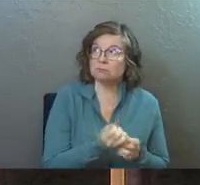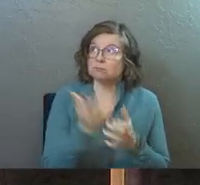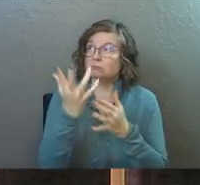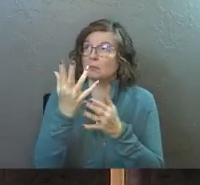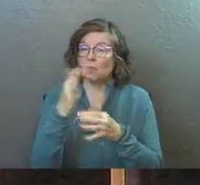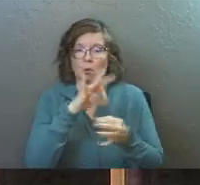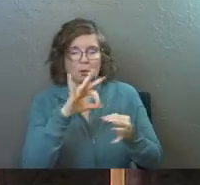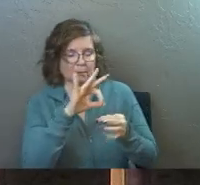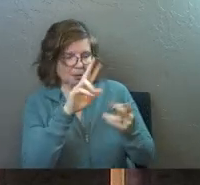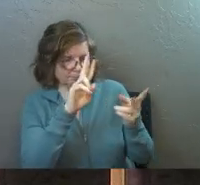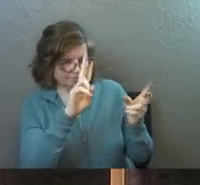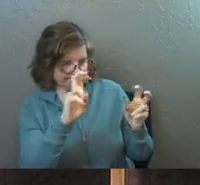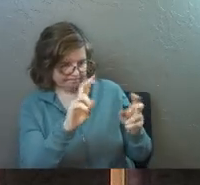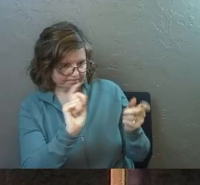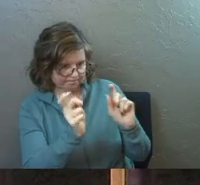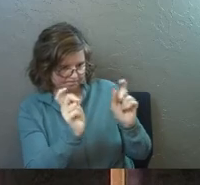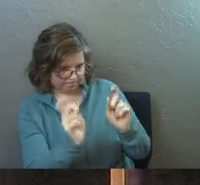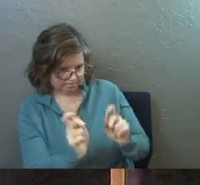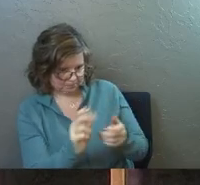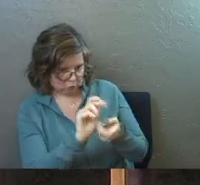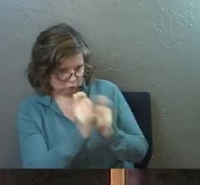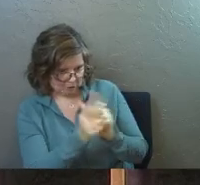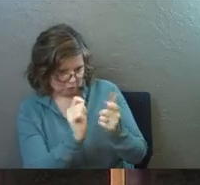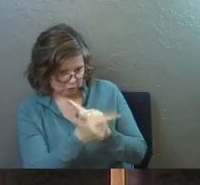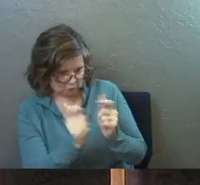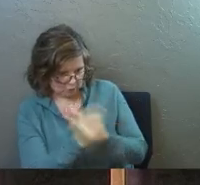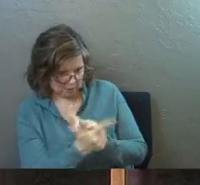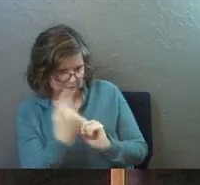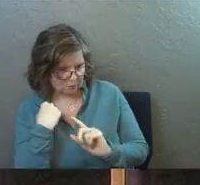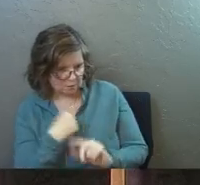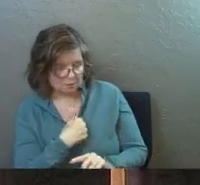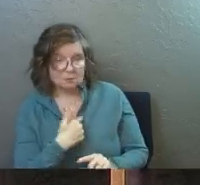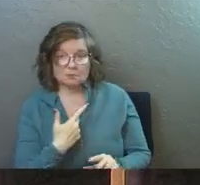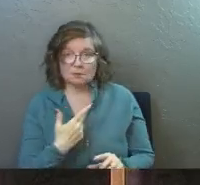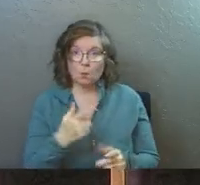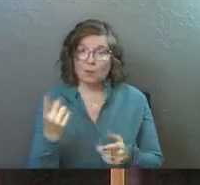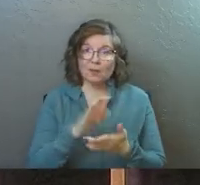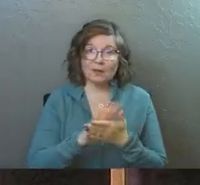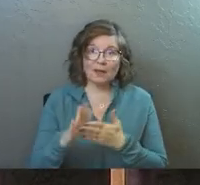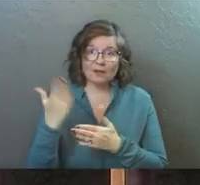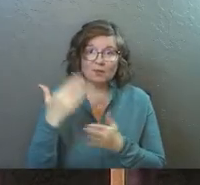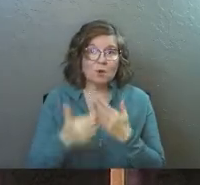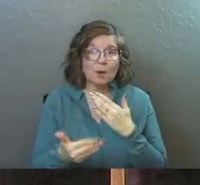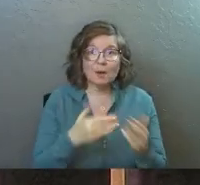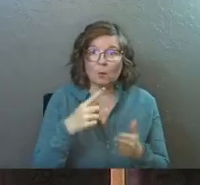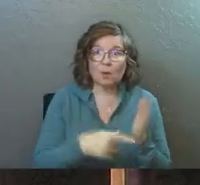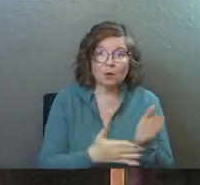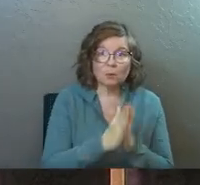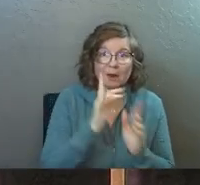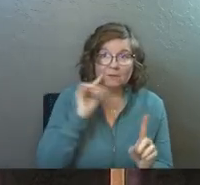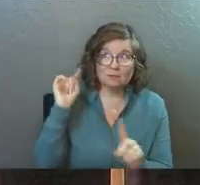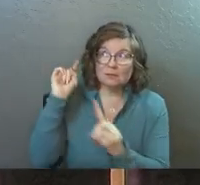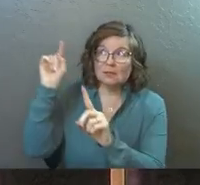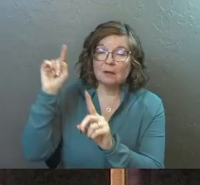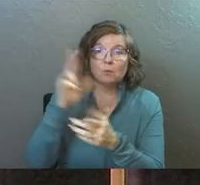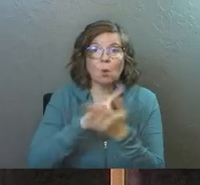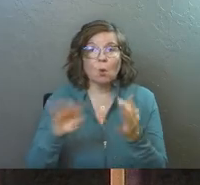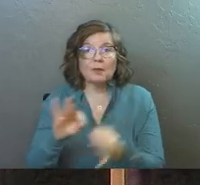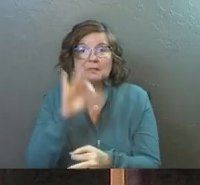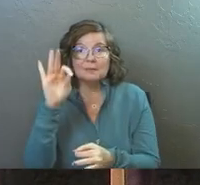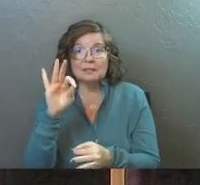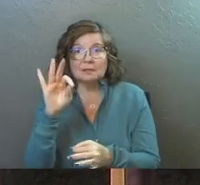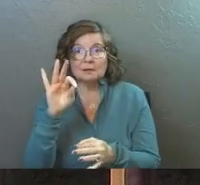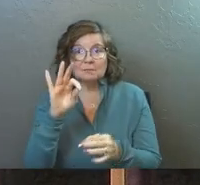New Testament tells us that. One of the great kindnesses of God is that no matter what you pray to him, the Holy